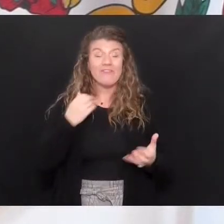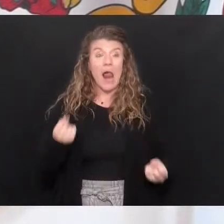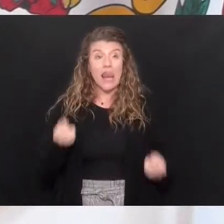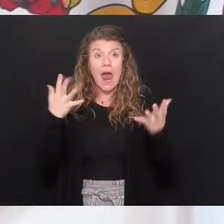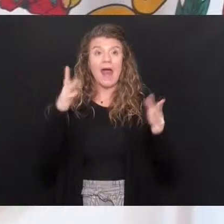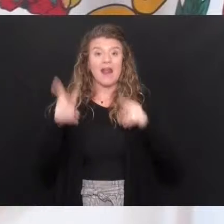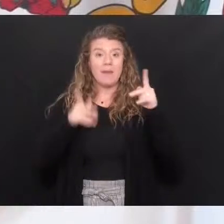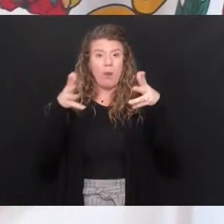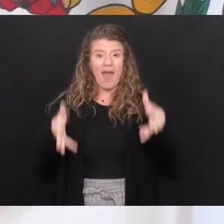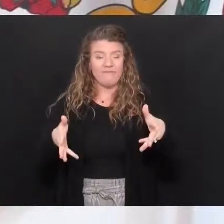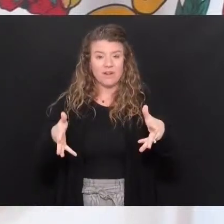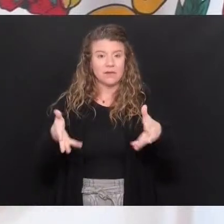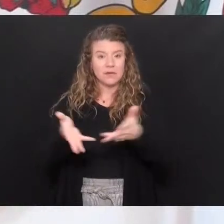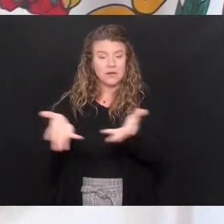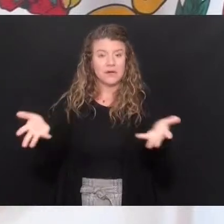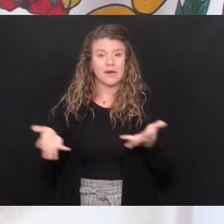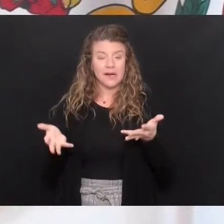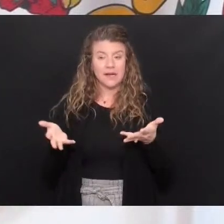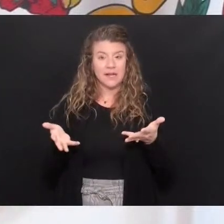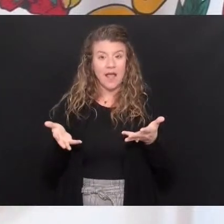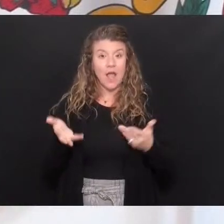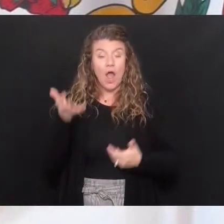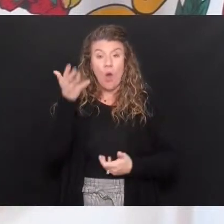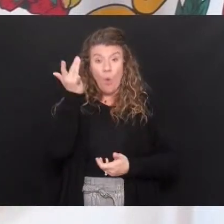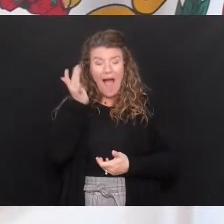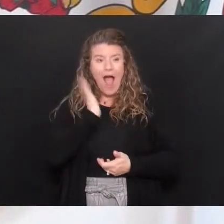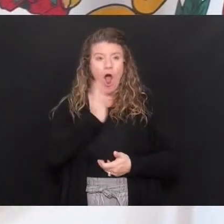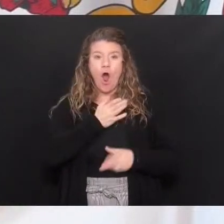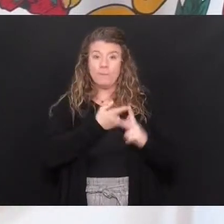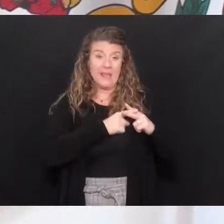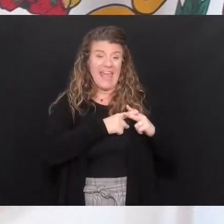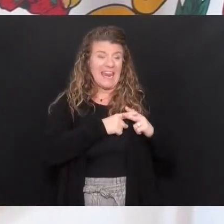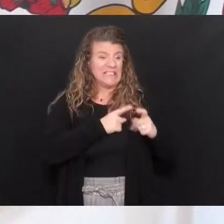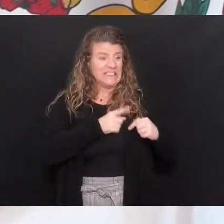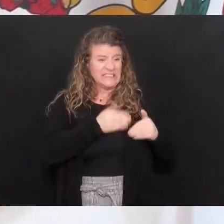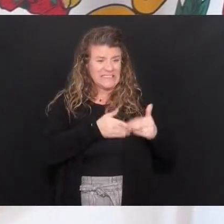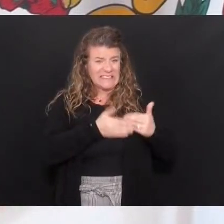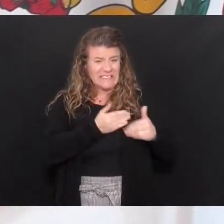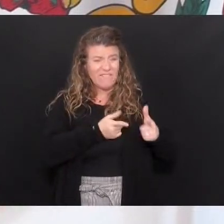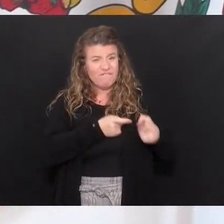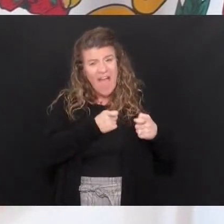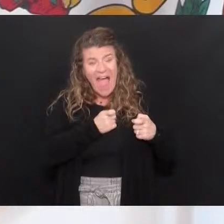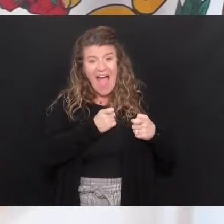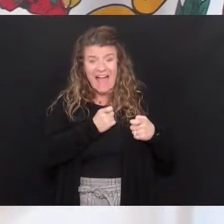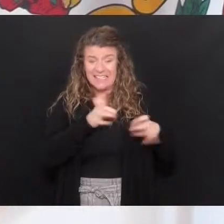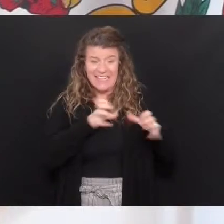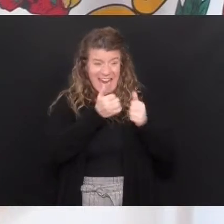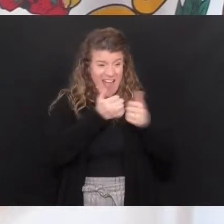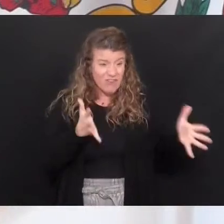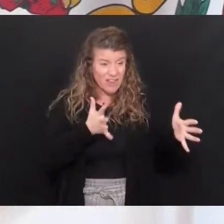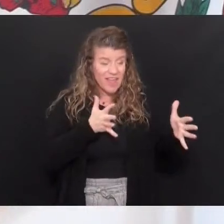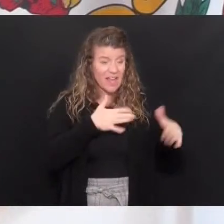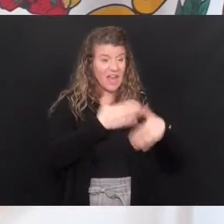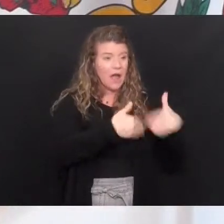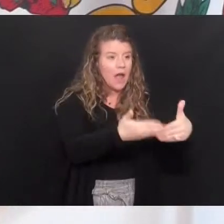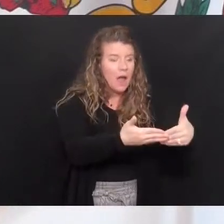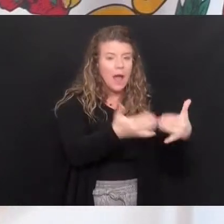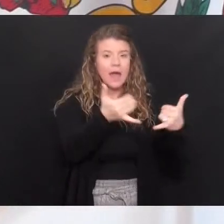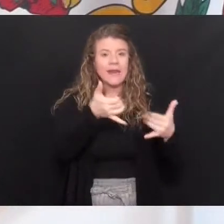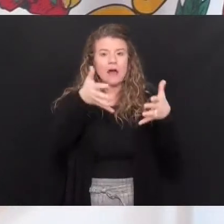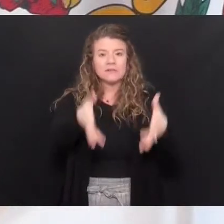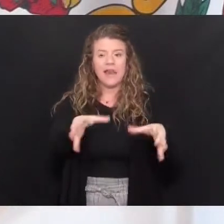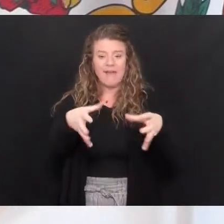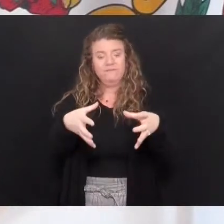We don't have a pool of people because we were so good at how we administered everything that we